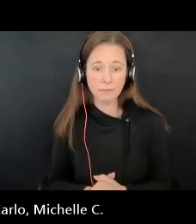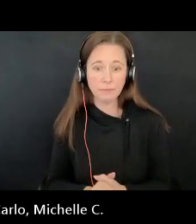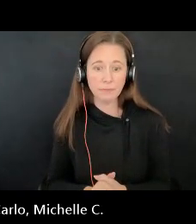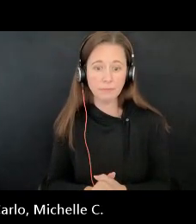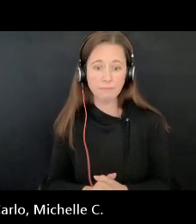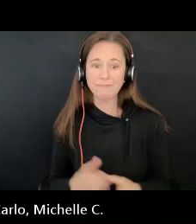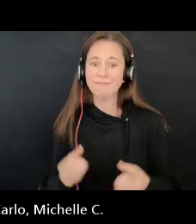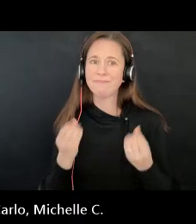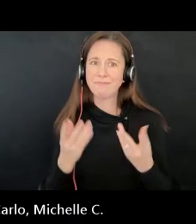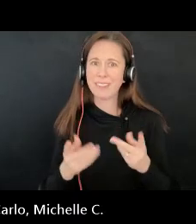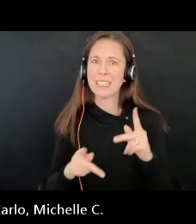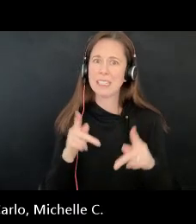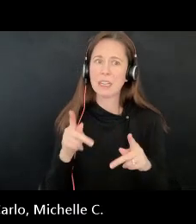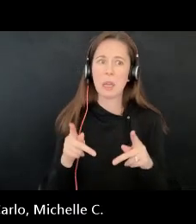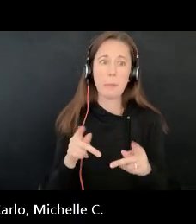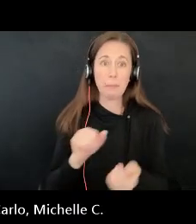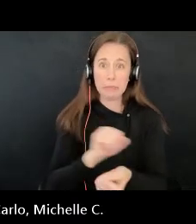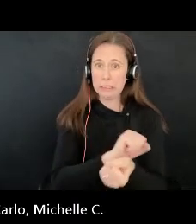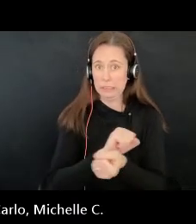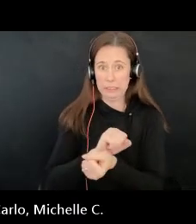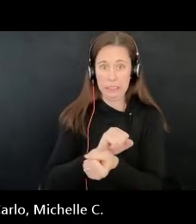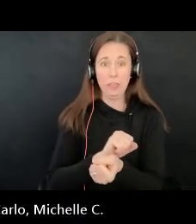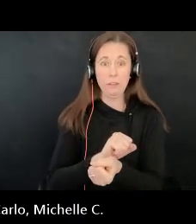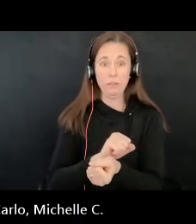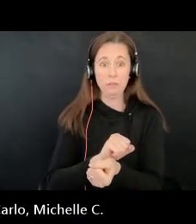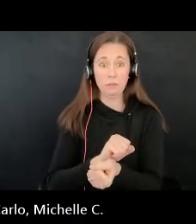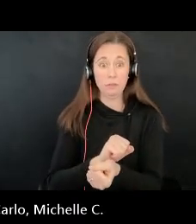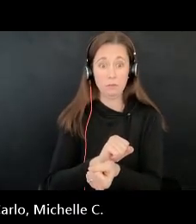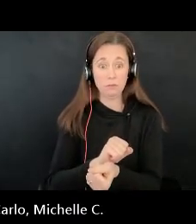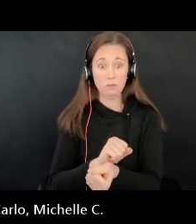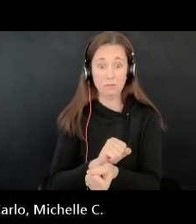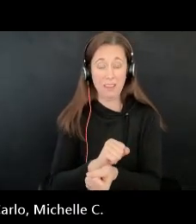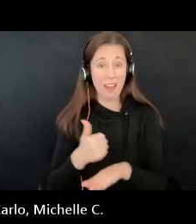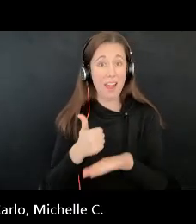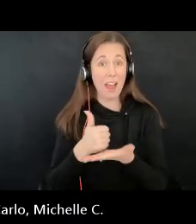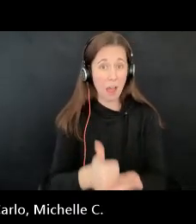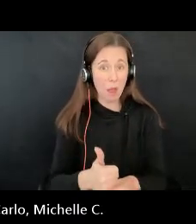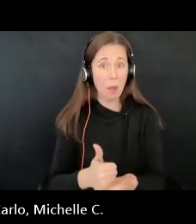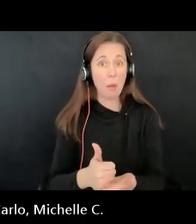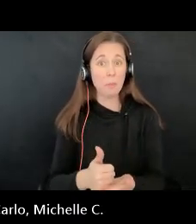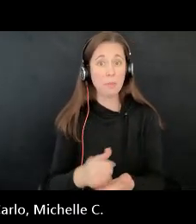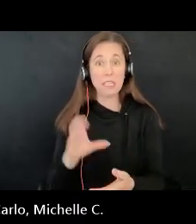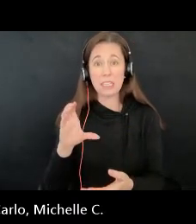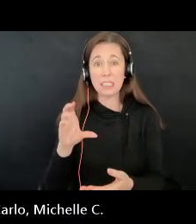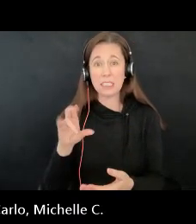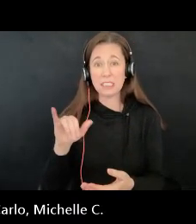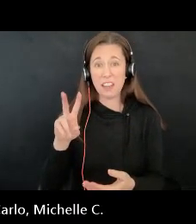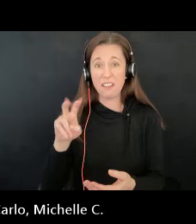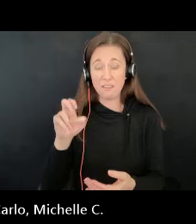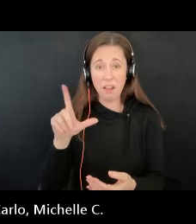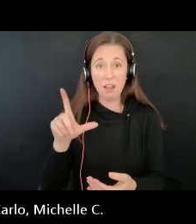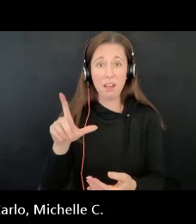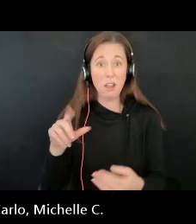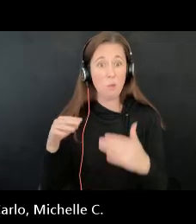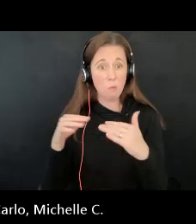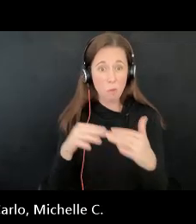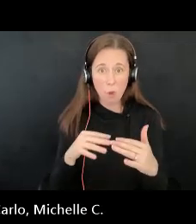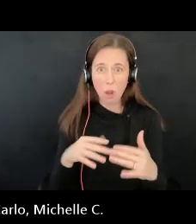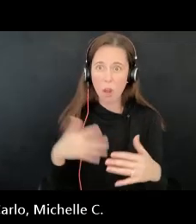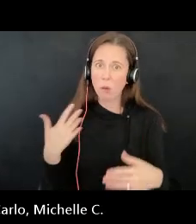Many people that were enslaved at Brownsville actually served in the Civil War. That was one of the standout findings of my research. I found